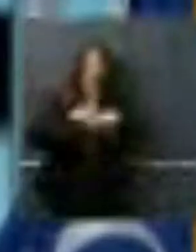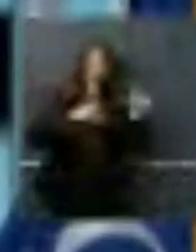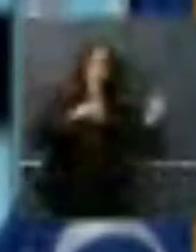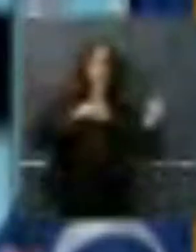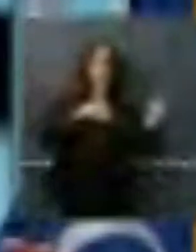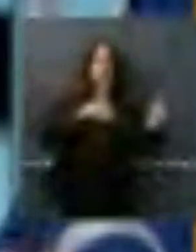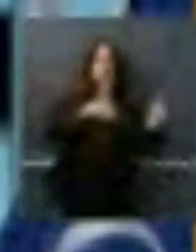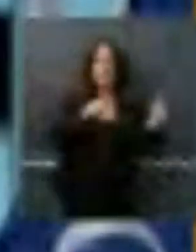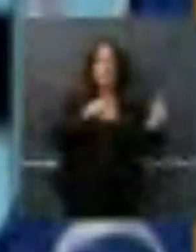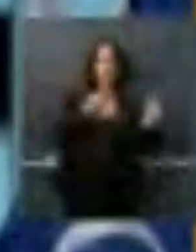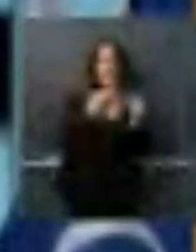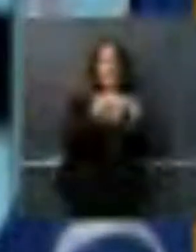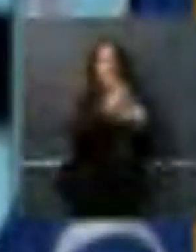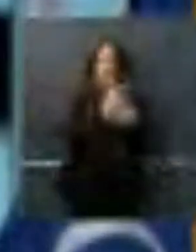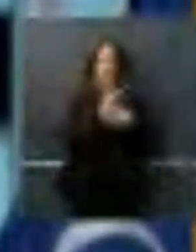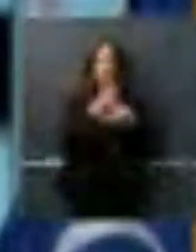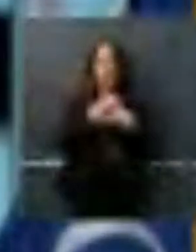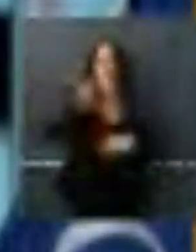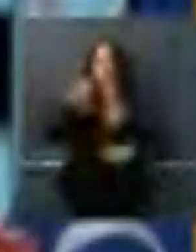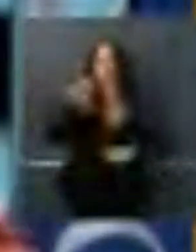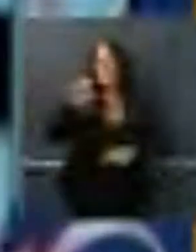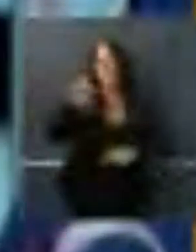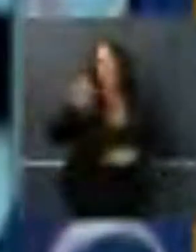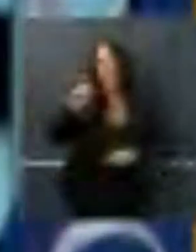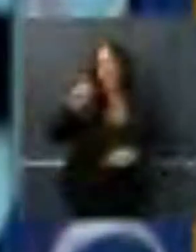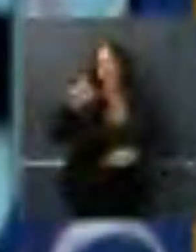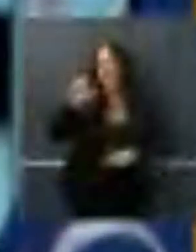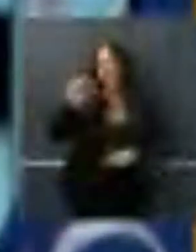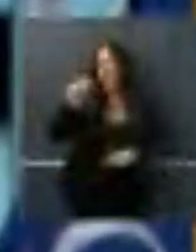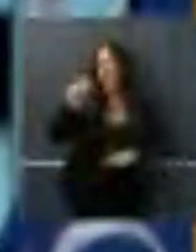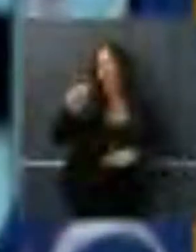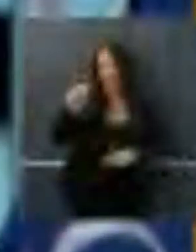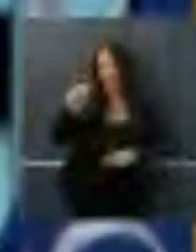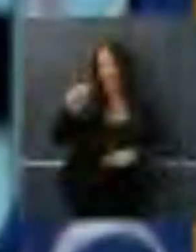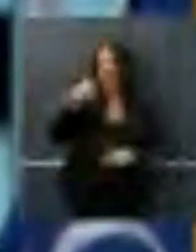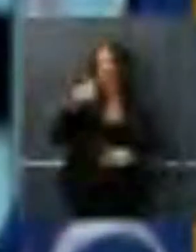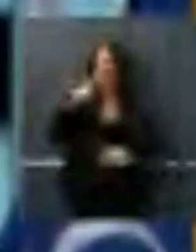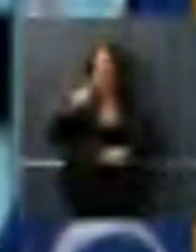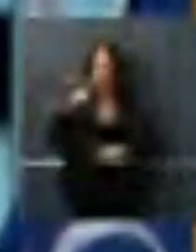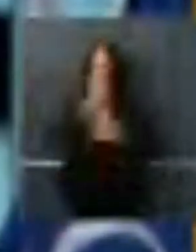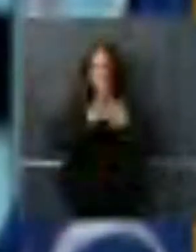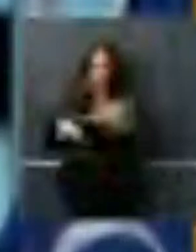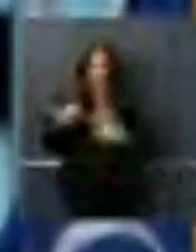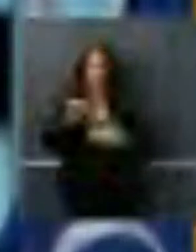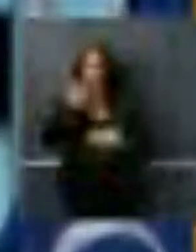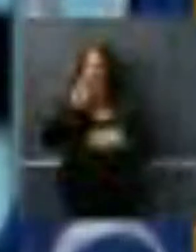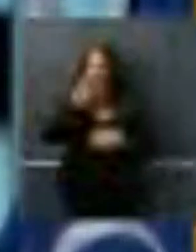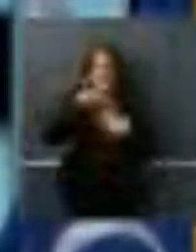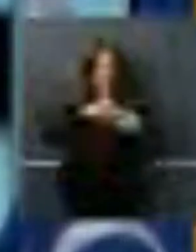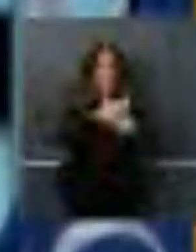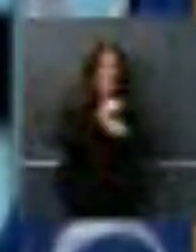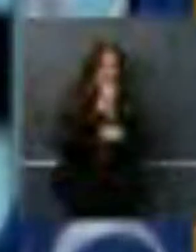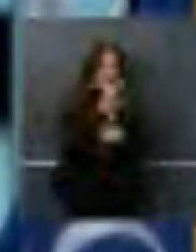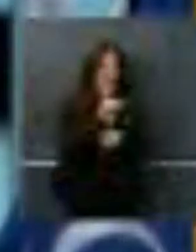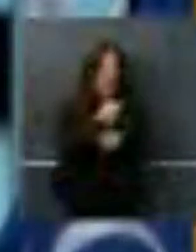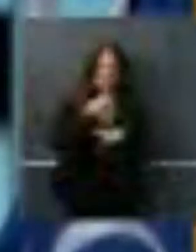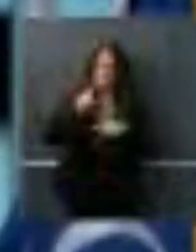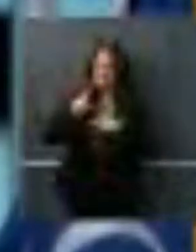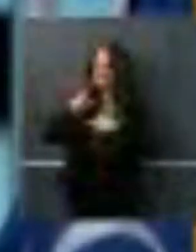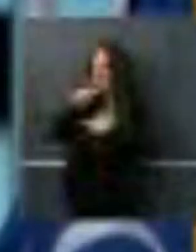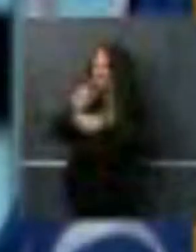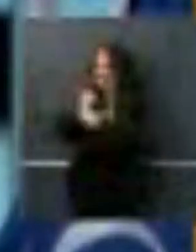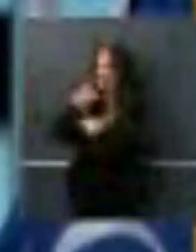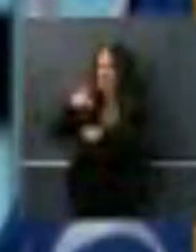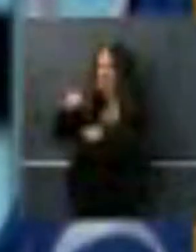these SBA loans and this federal PPP program. We have distributed loans already in